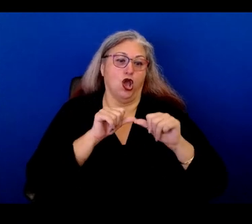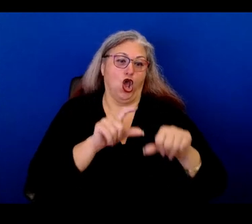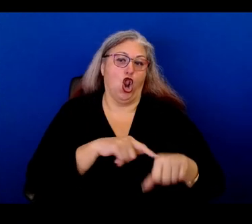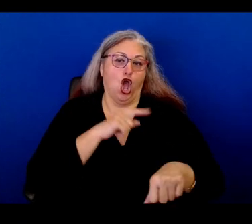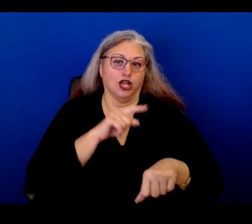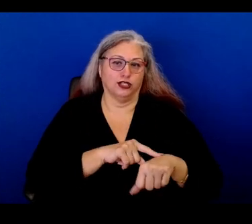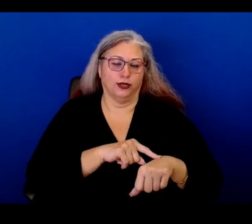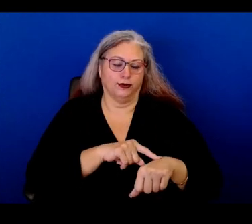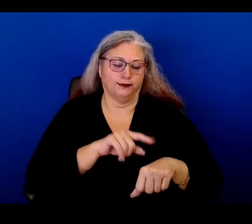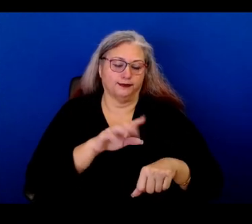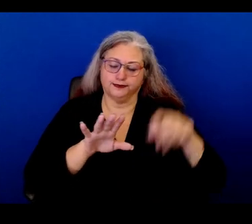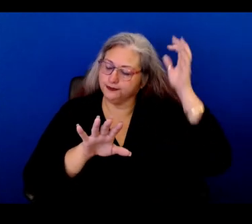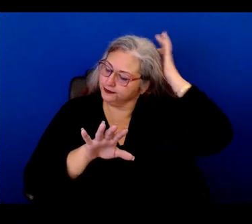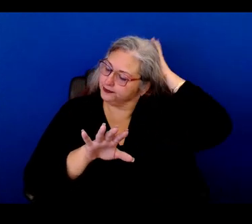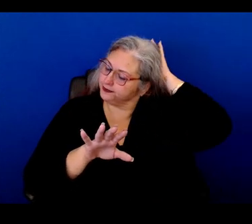long-term